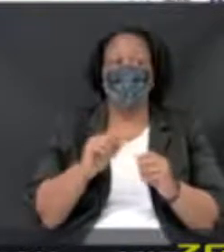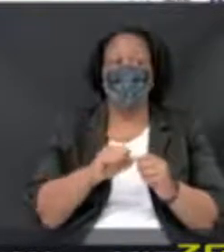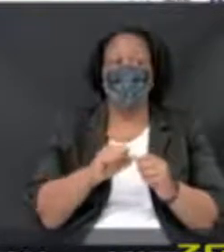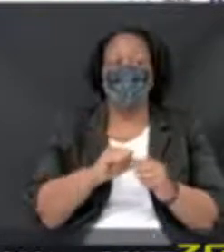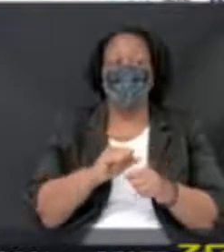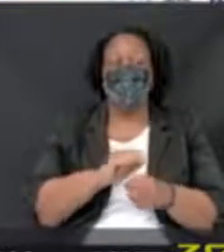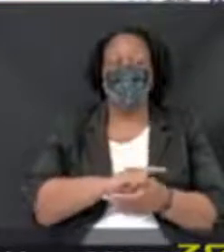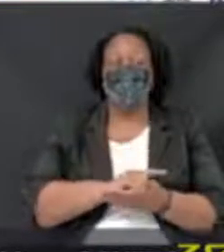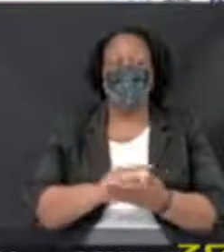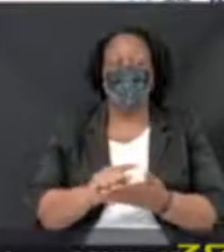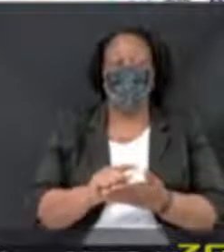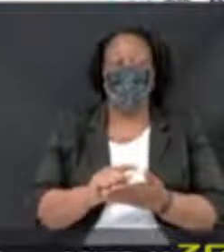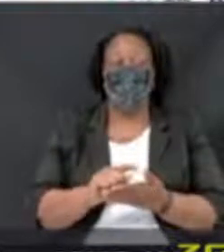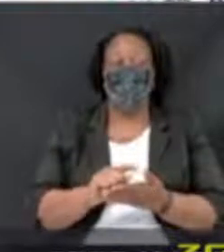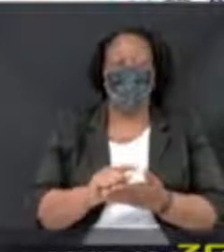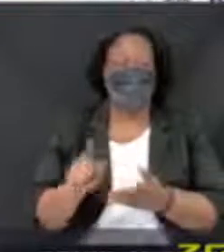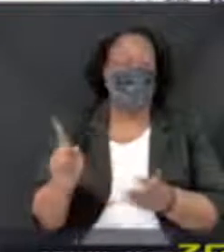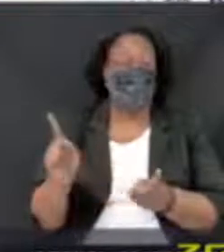religiously so,